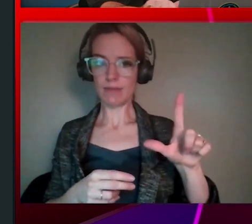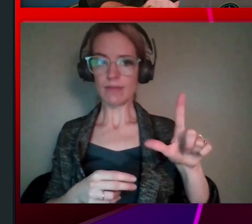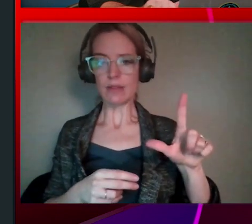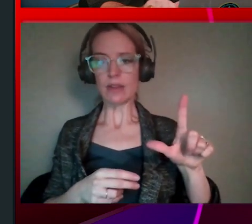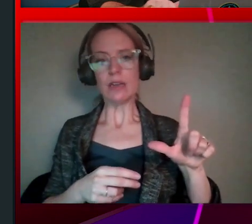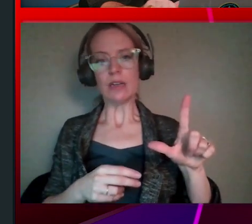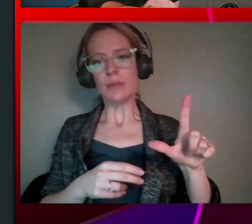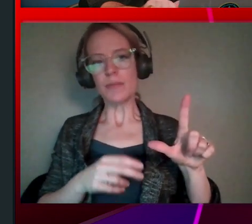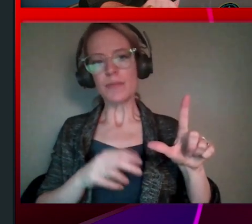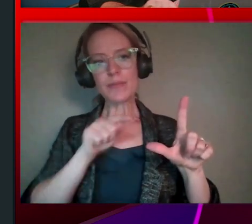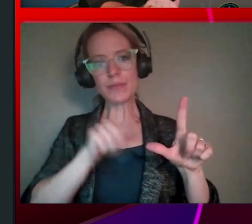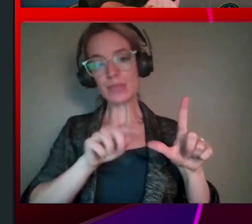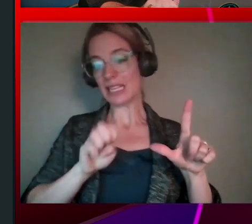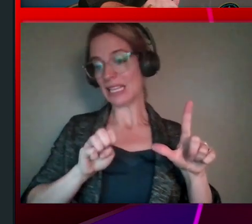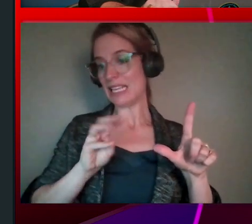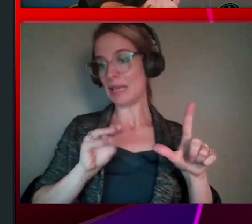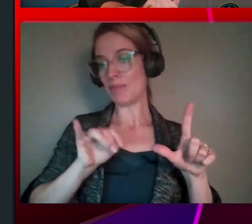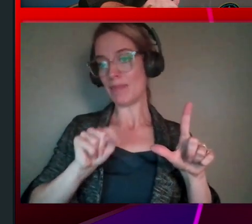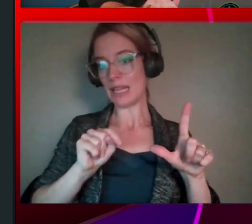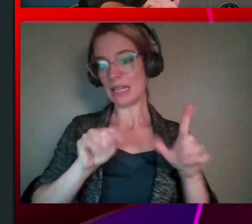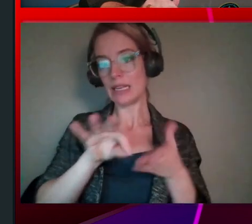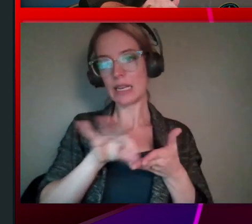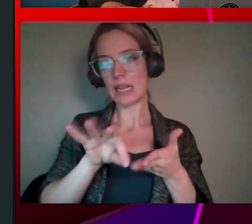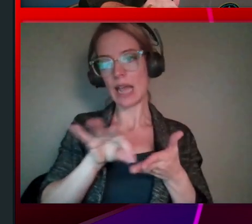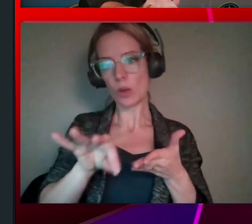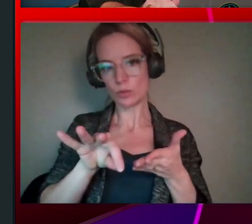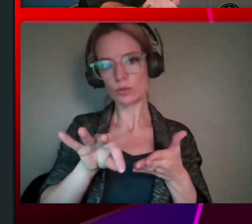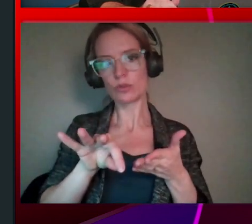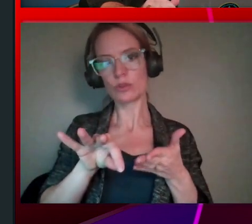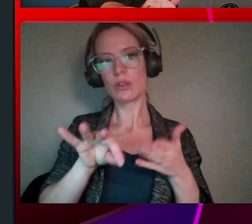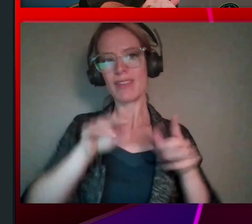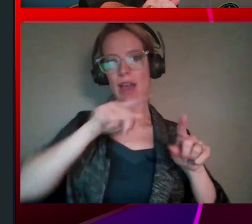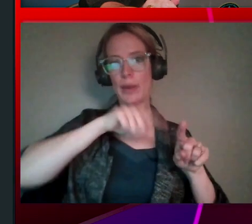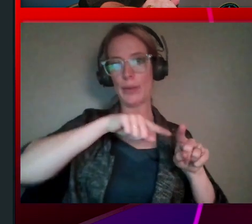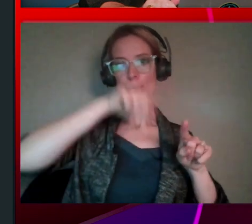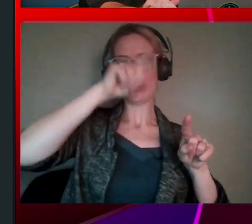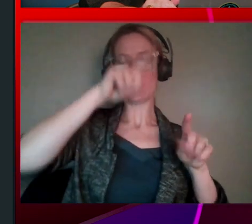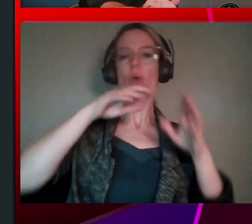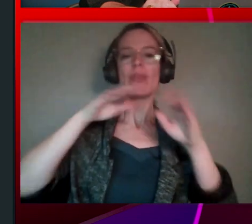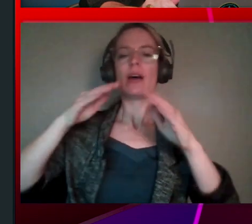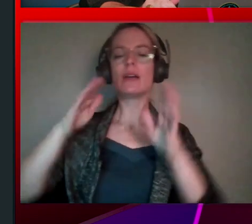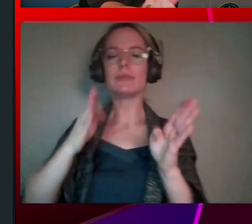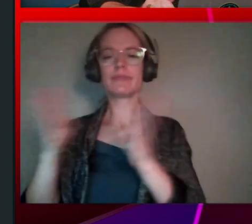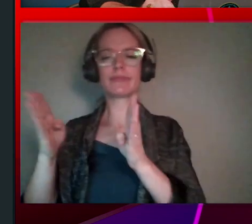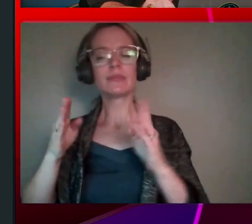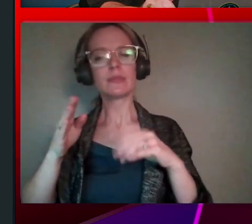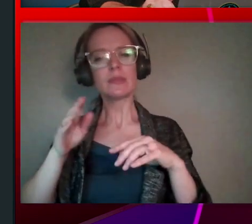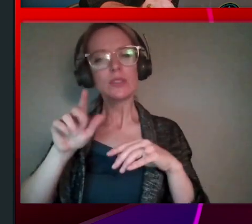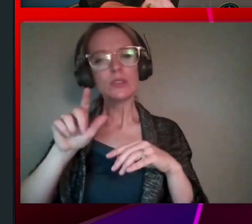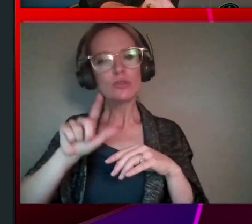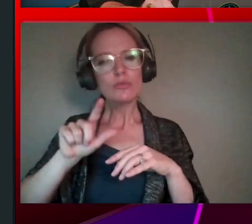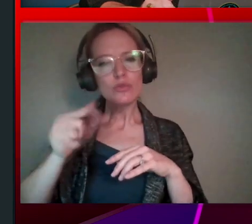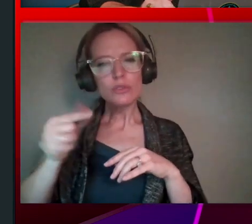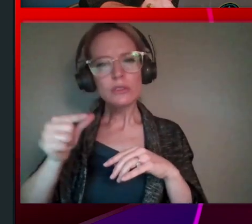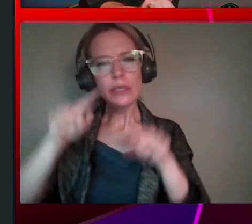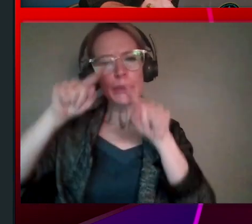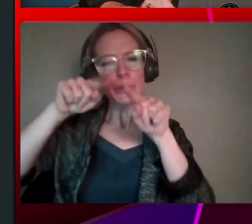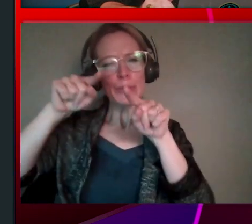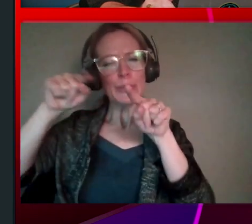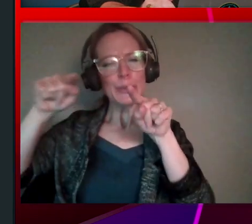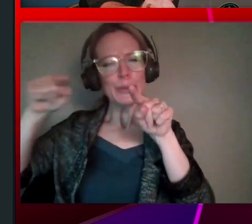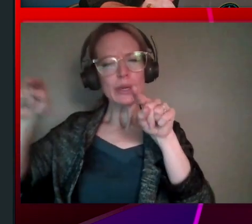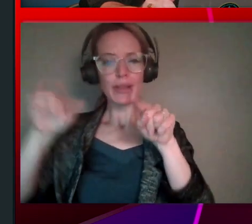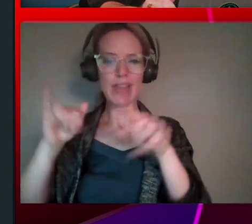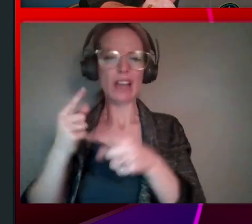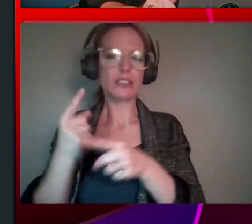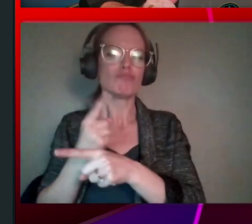init counts is the line bouncing up at the top. And what that means is that's your traditional cold start. So every